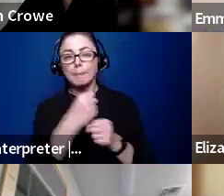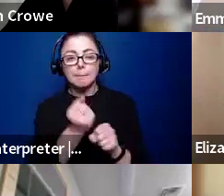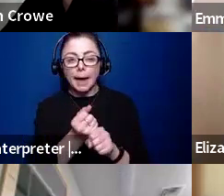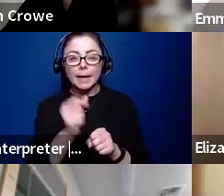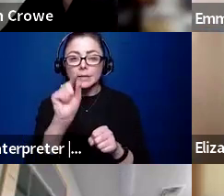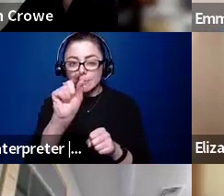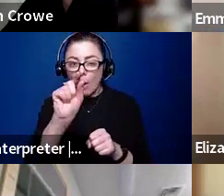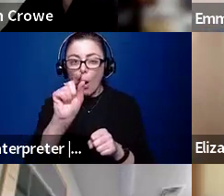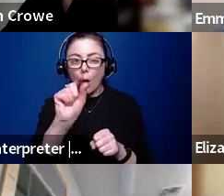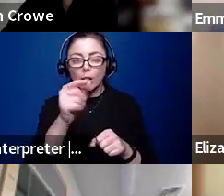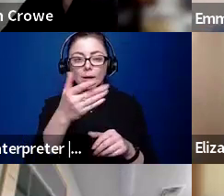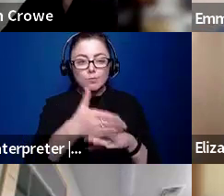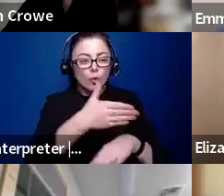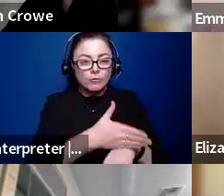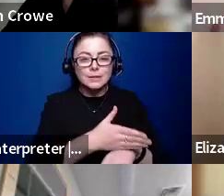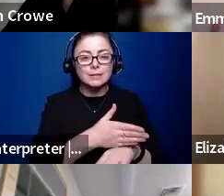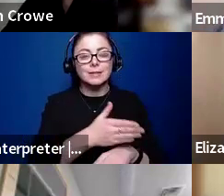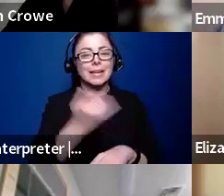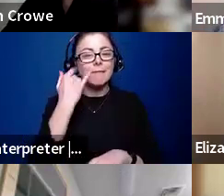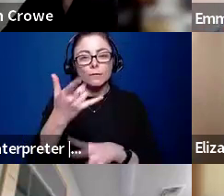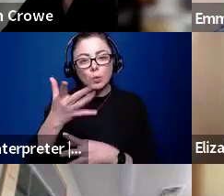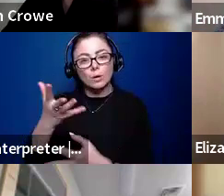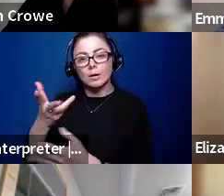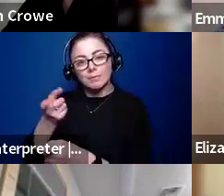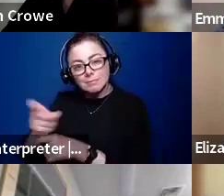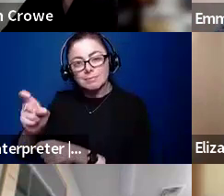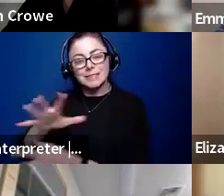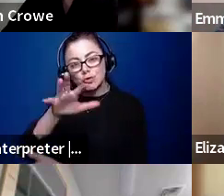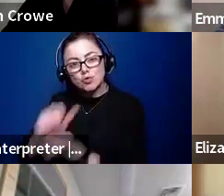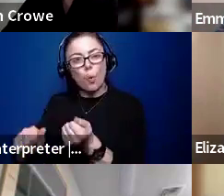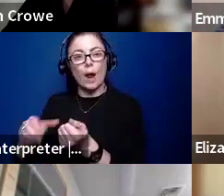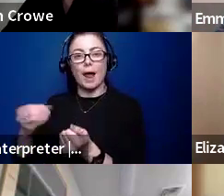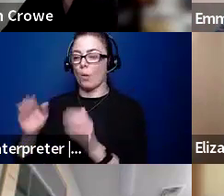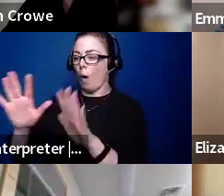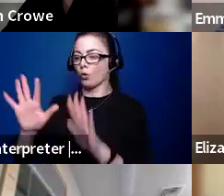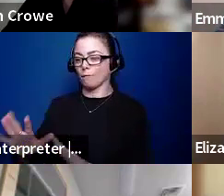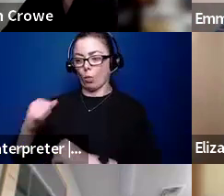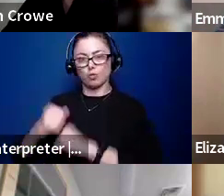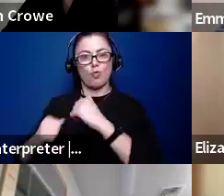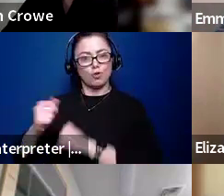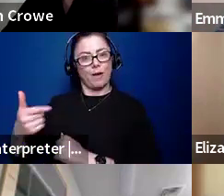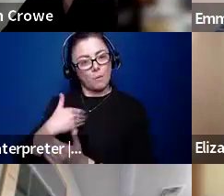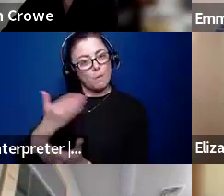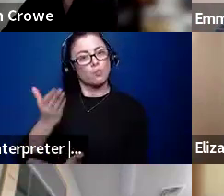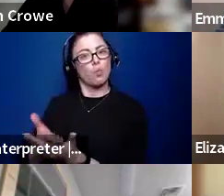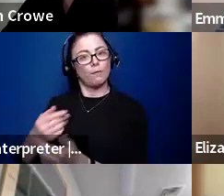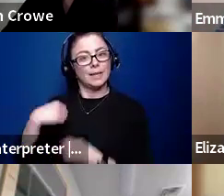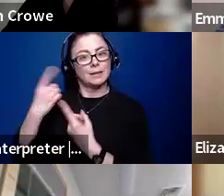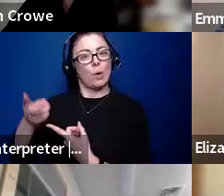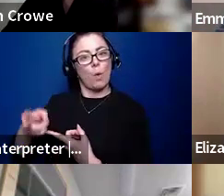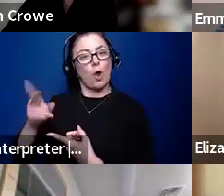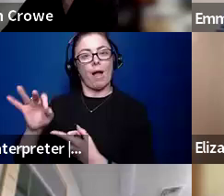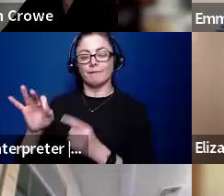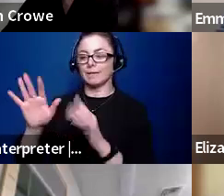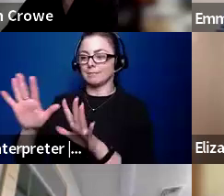an excellent structure down that has a proven track record of excellence. And the